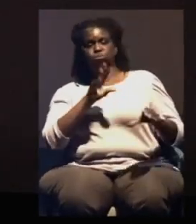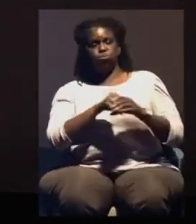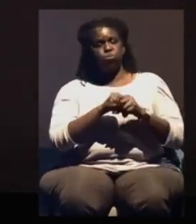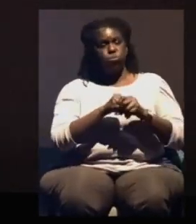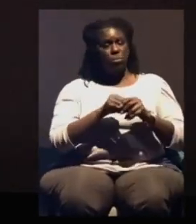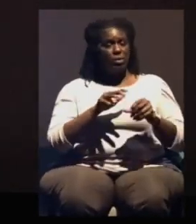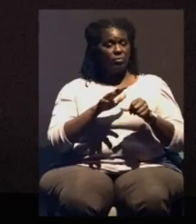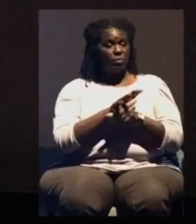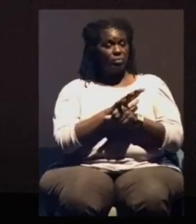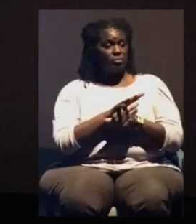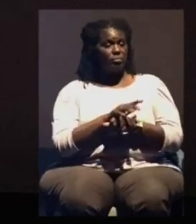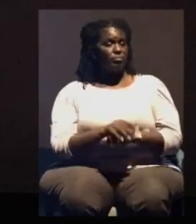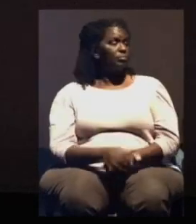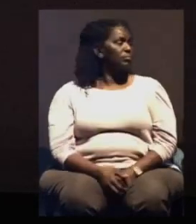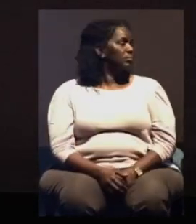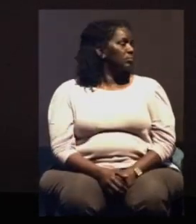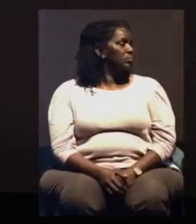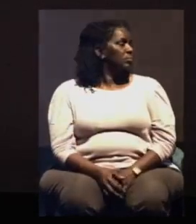Magic.